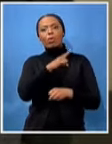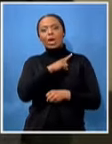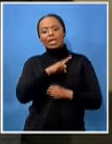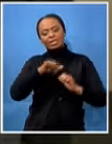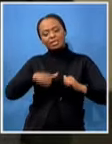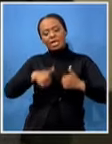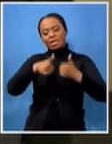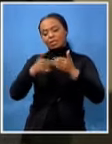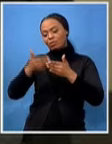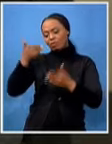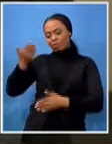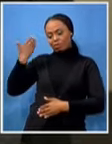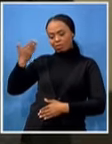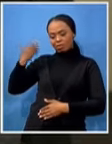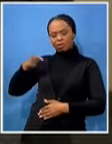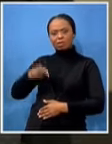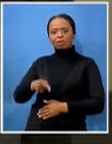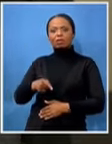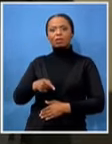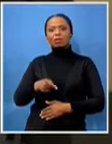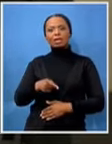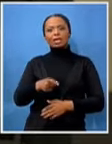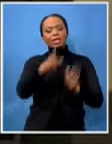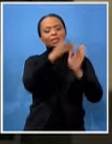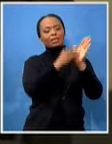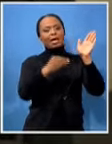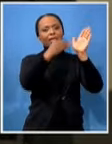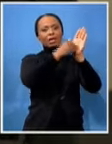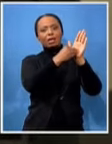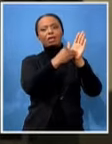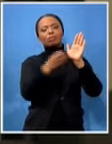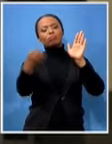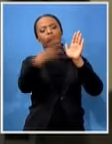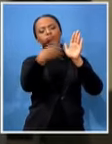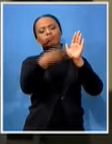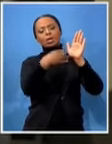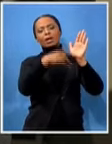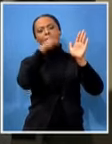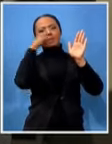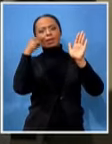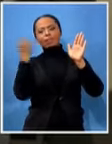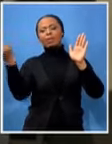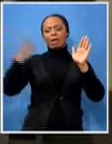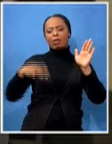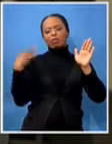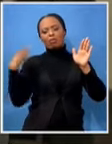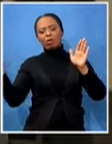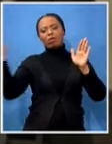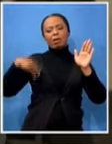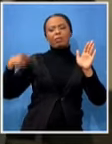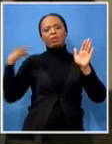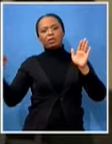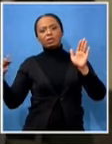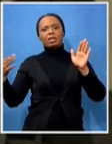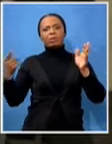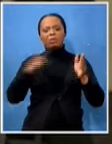database to come and join us. And of course, we need a very short employment turnaround